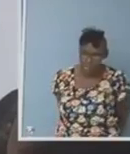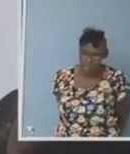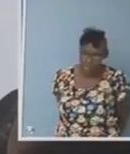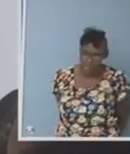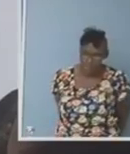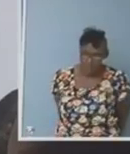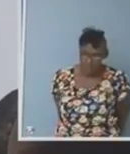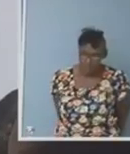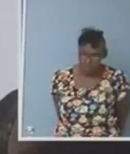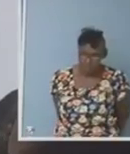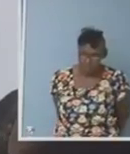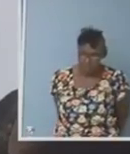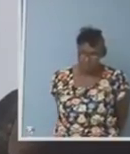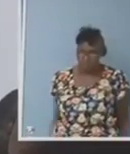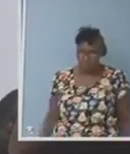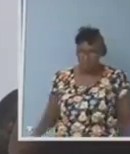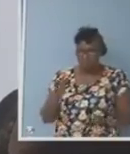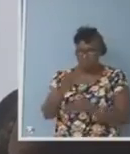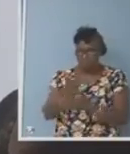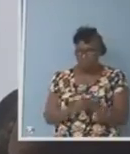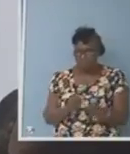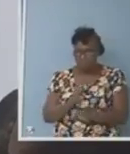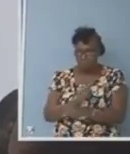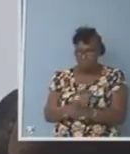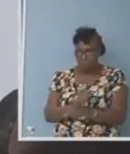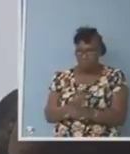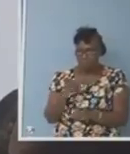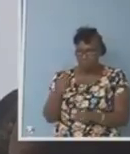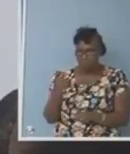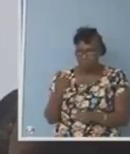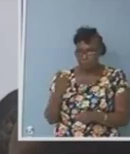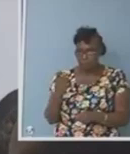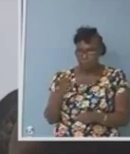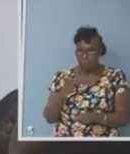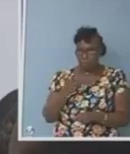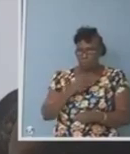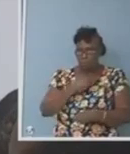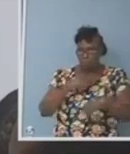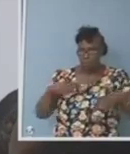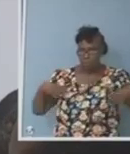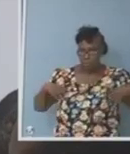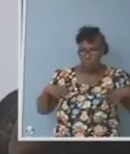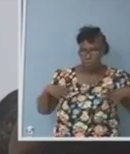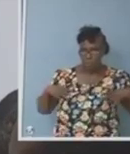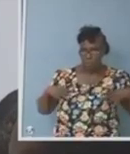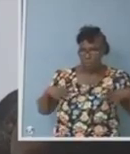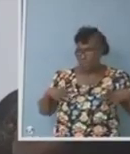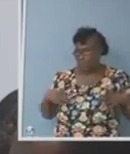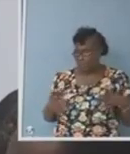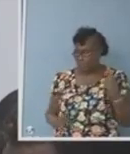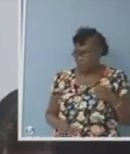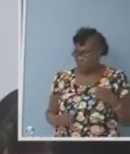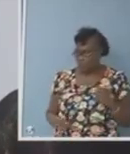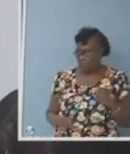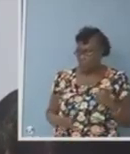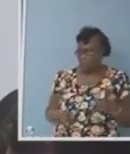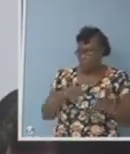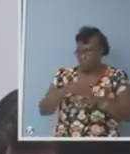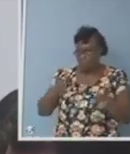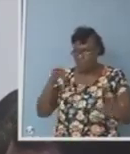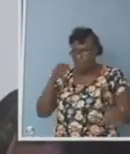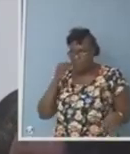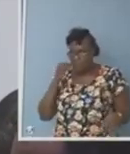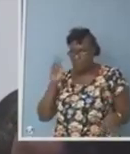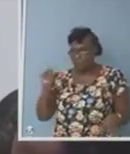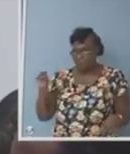to some employees at two major hotels in Tobago who would have been fired with immediate effect and no extra